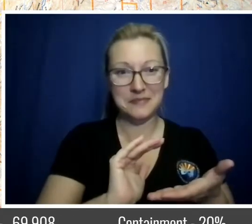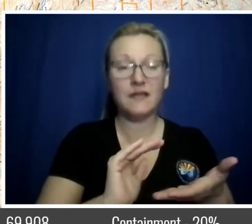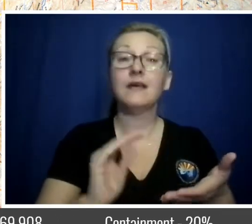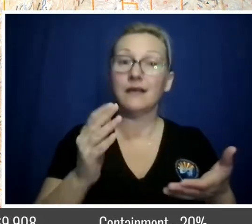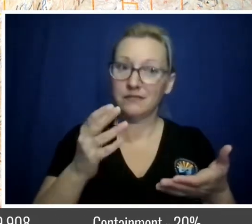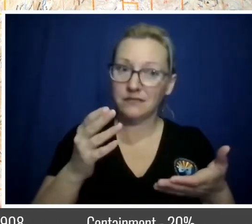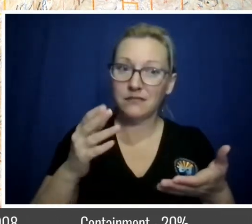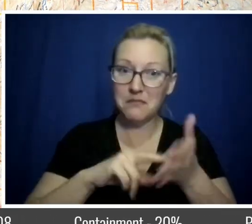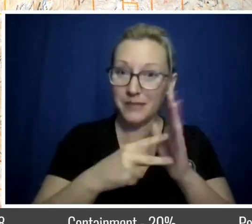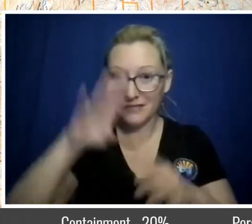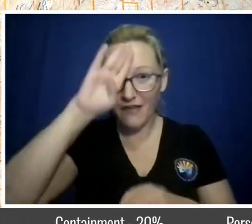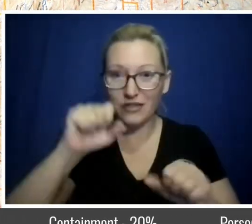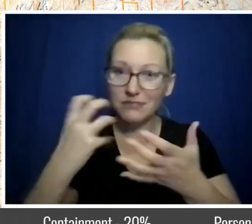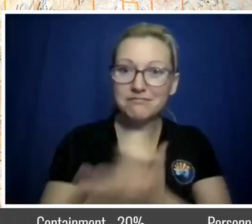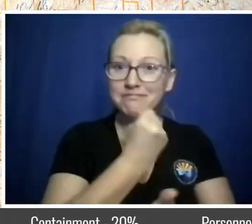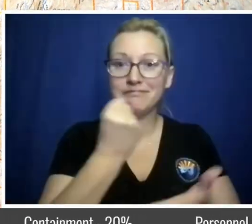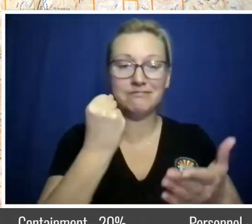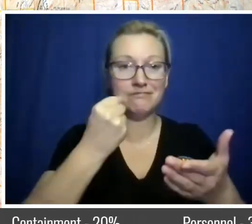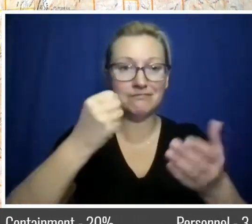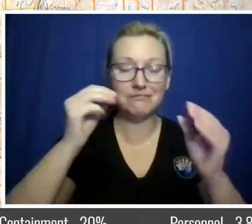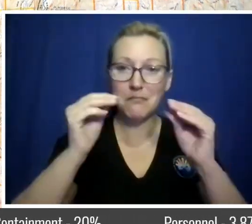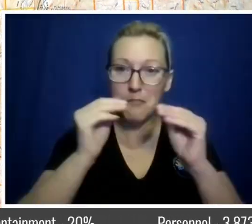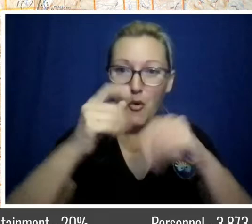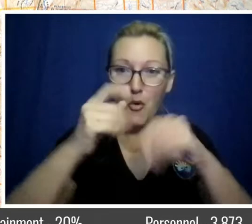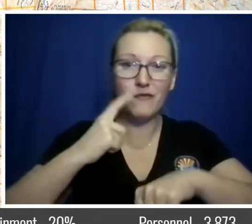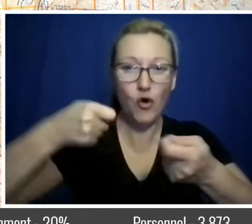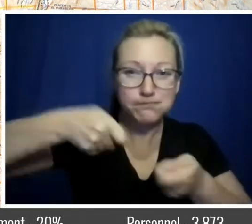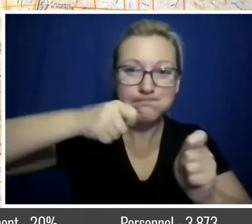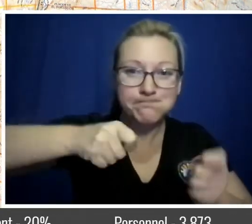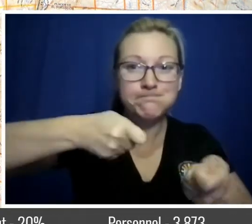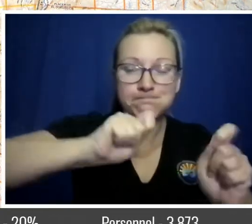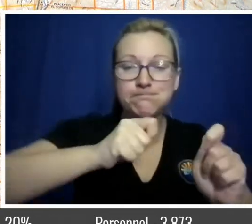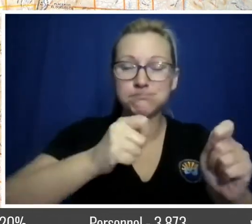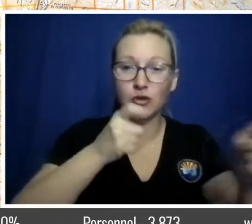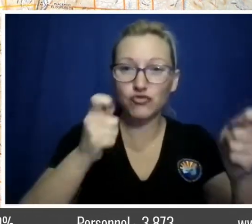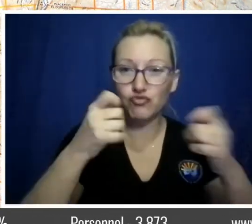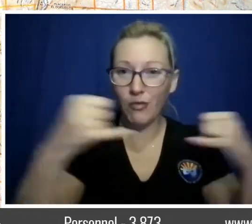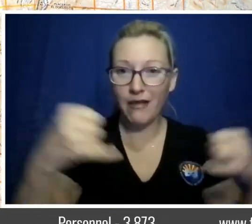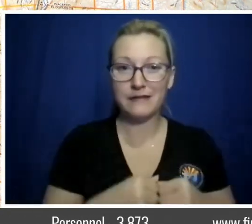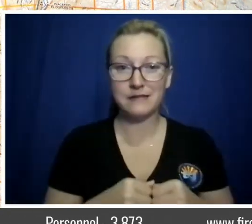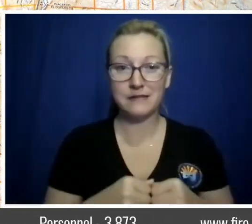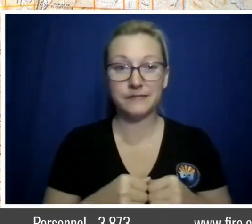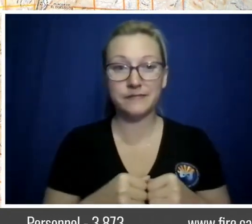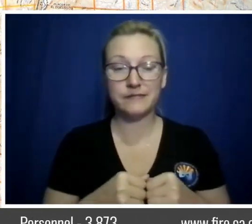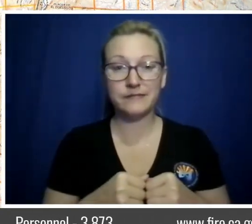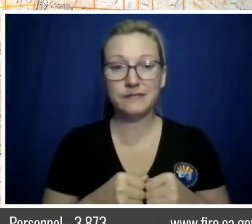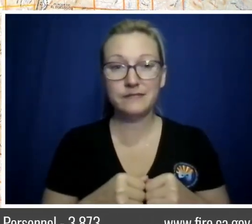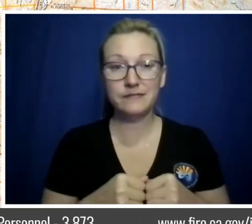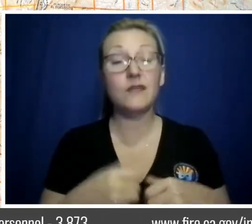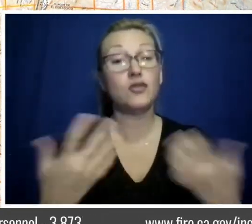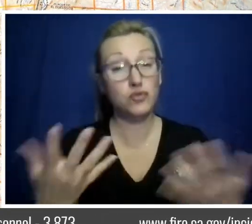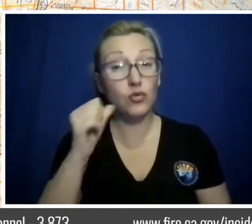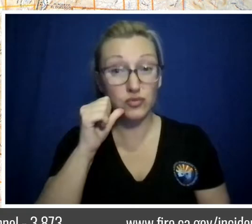area. Tomorrow, however, with those winds in advance of the system, we can expect to see